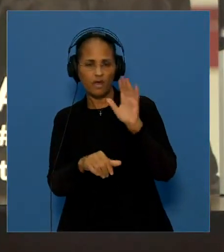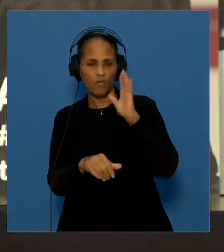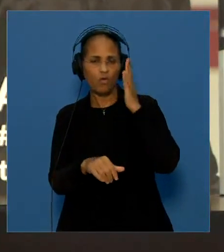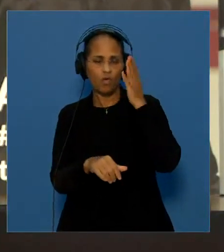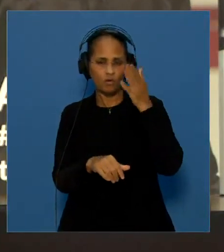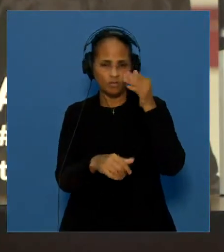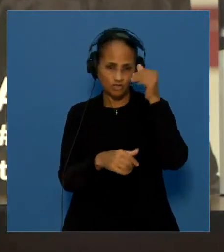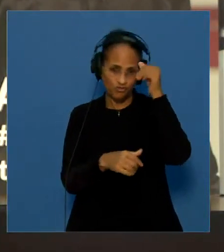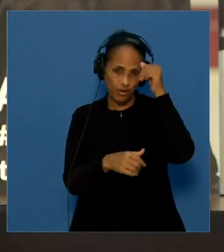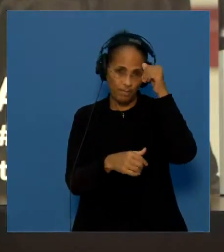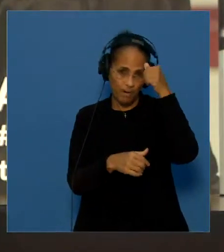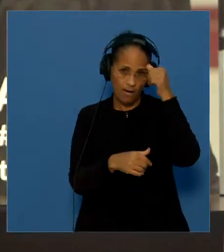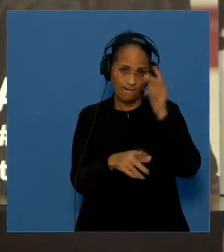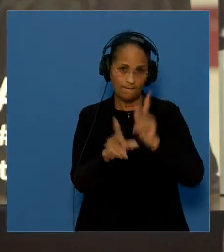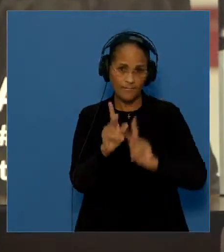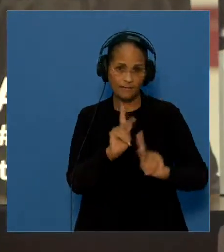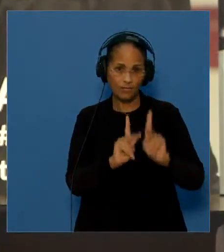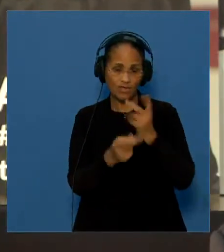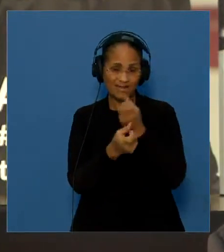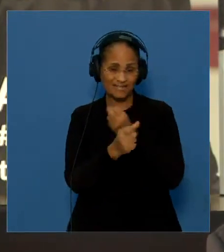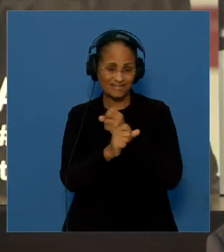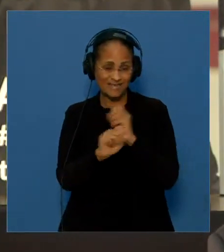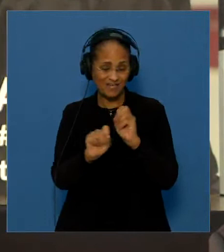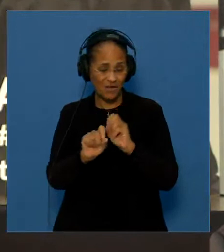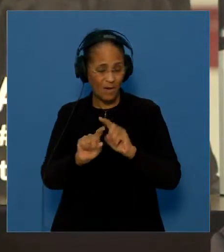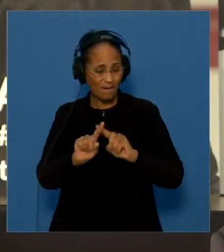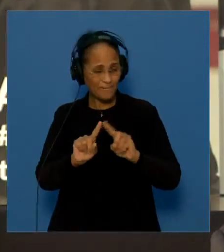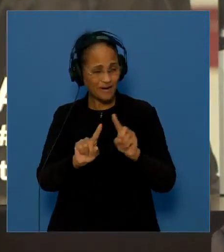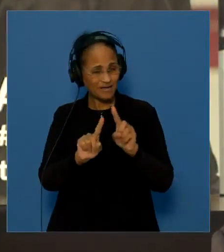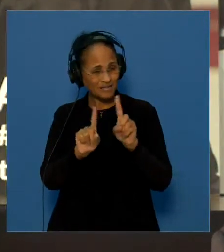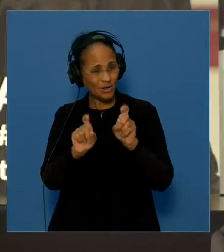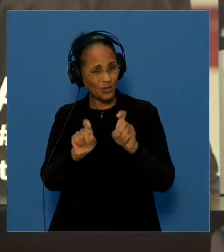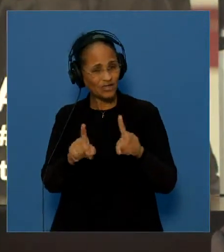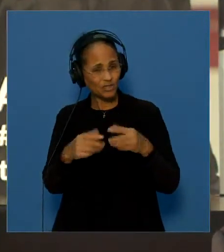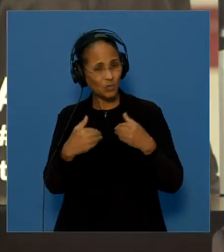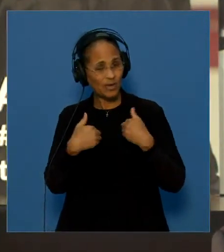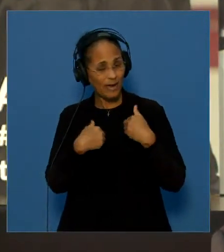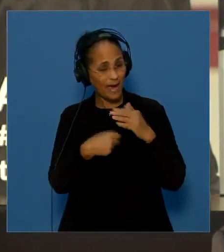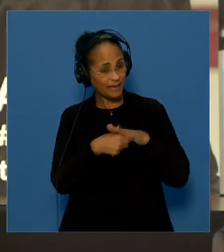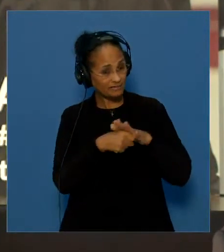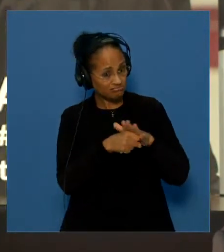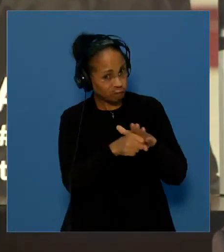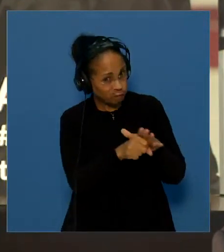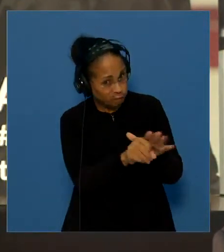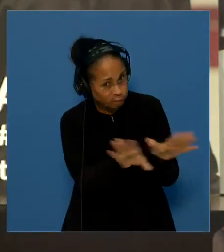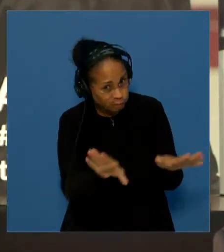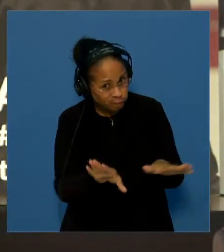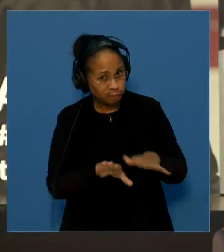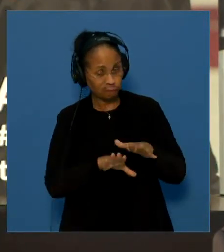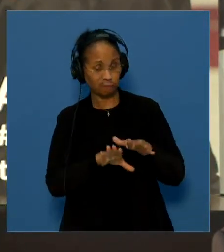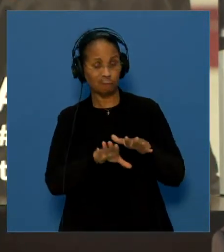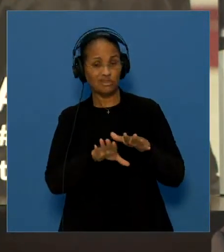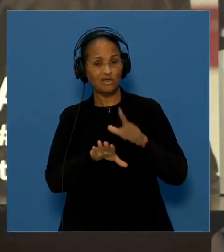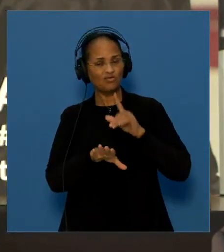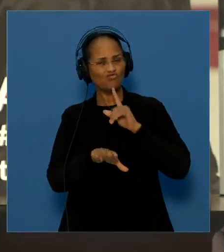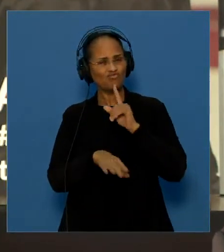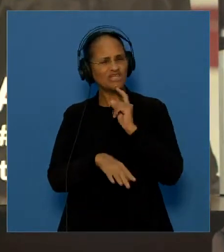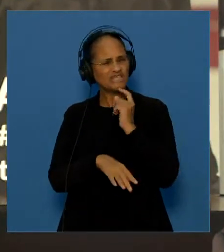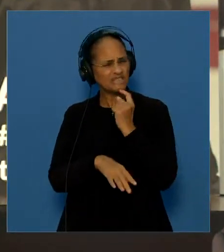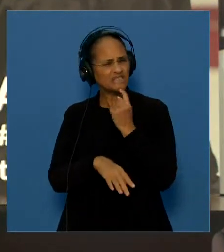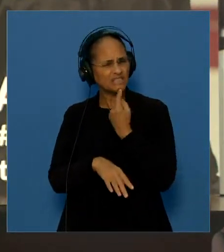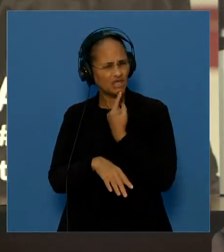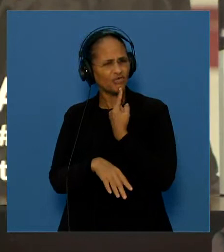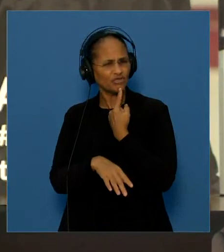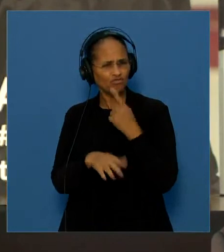able to remind persons that it is safe. But it is on question that we did have an outbreak which was a very serious outbreak,